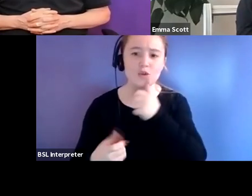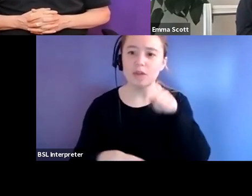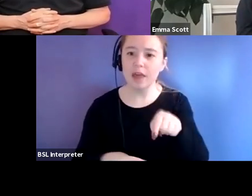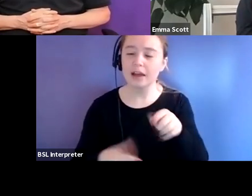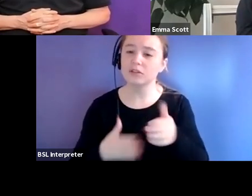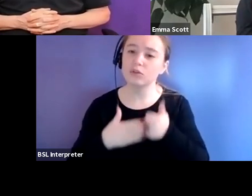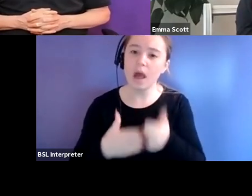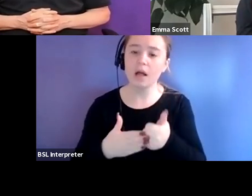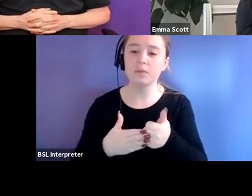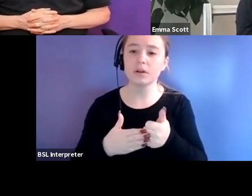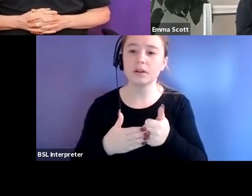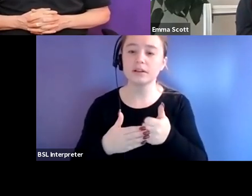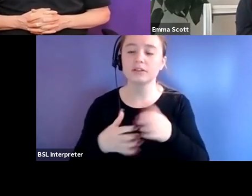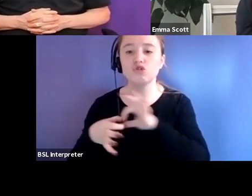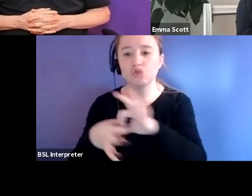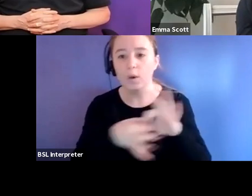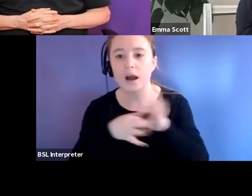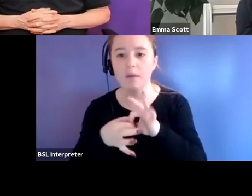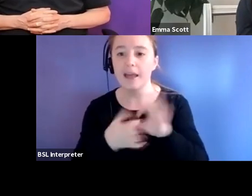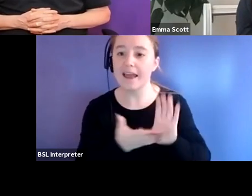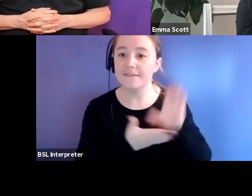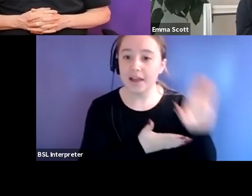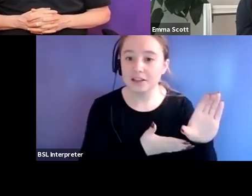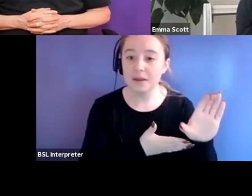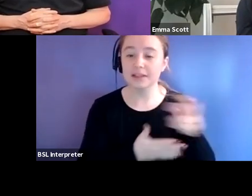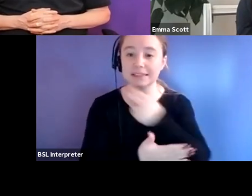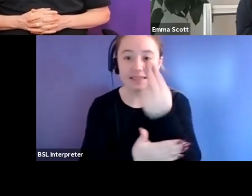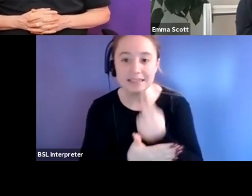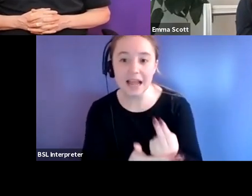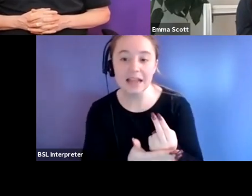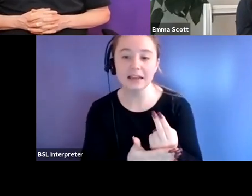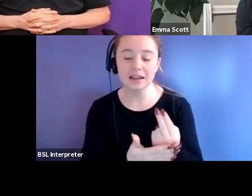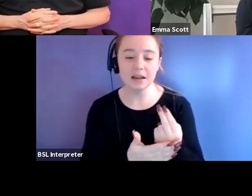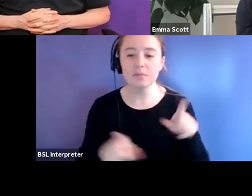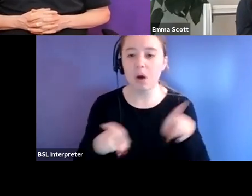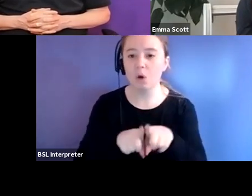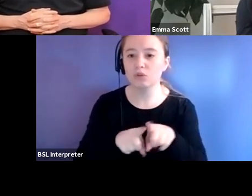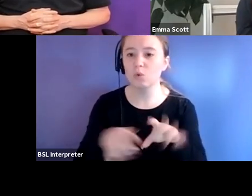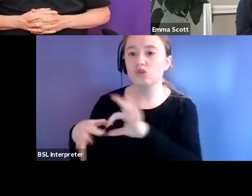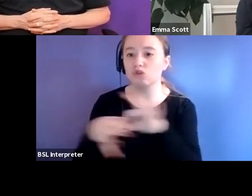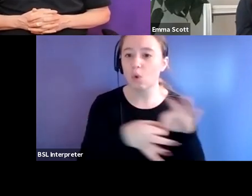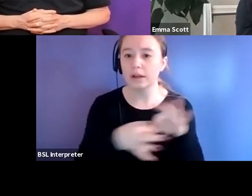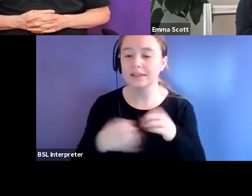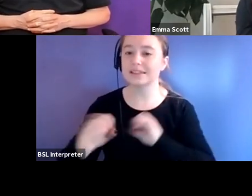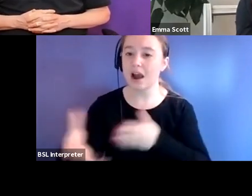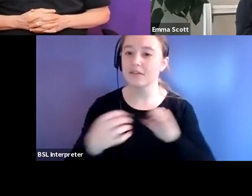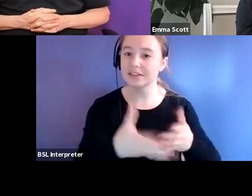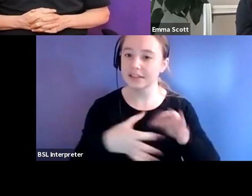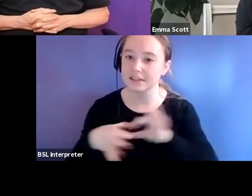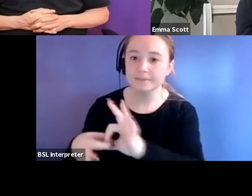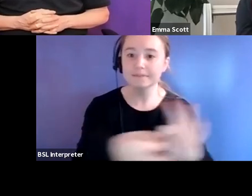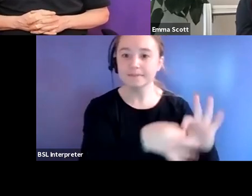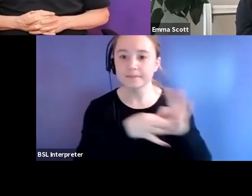up, not just the investments and not just about how we design places, but how we join up services as well.